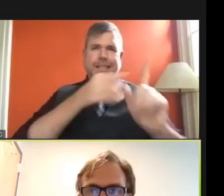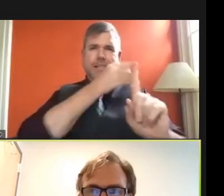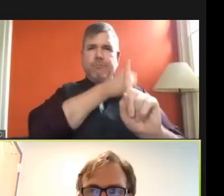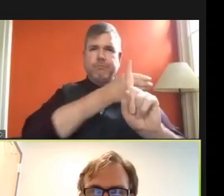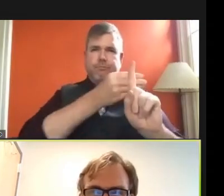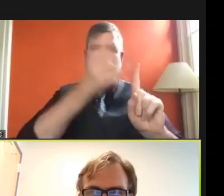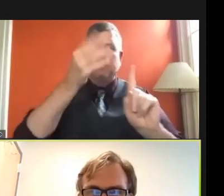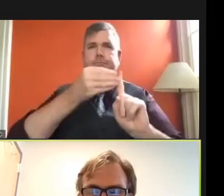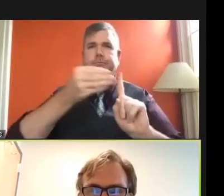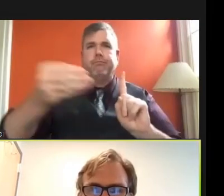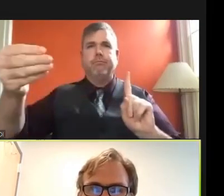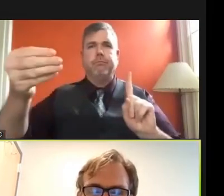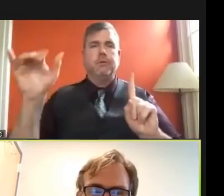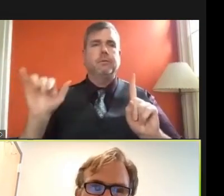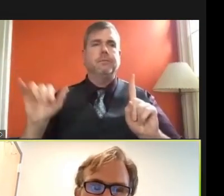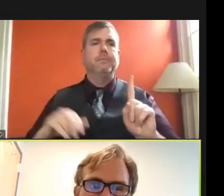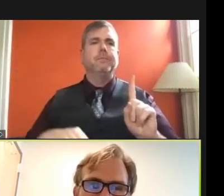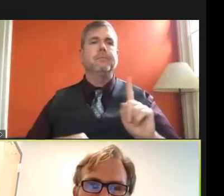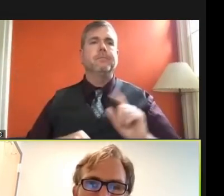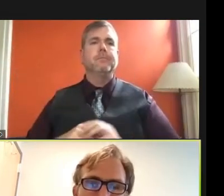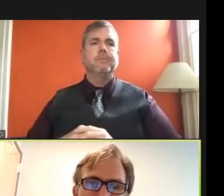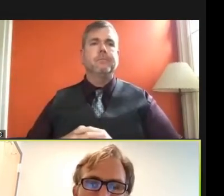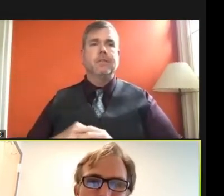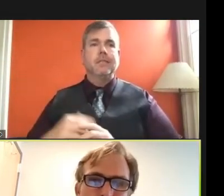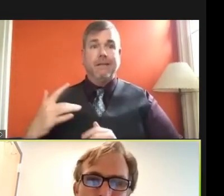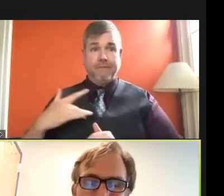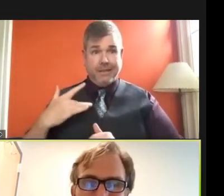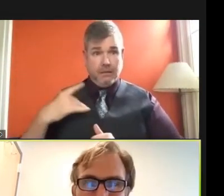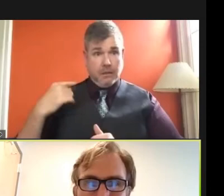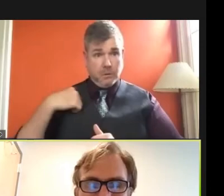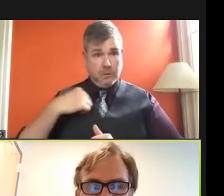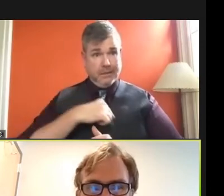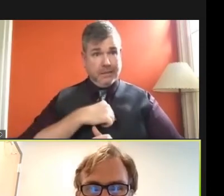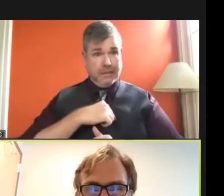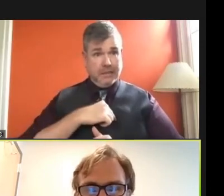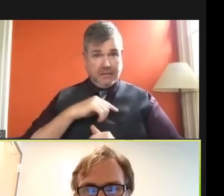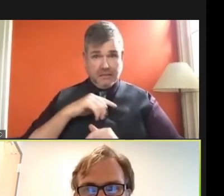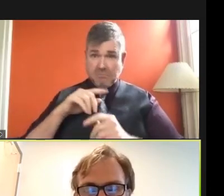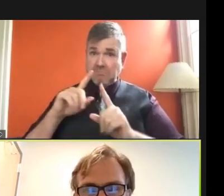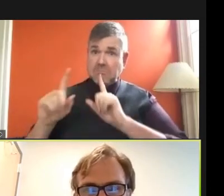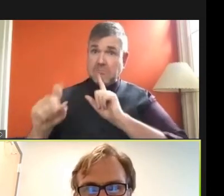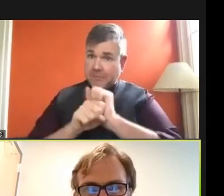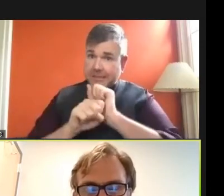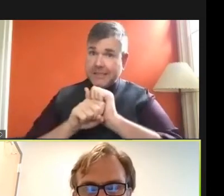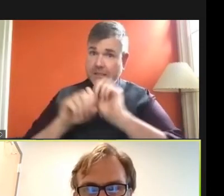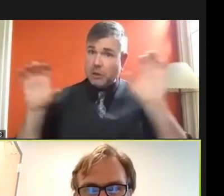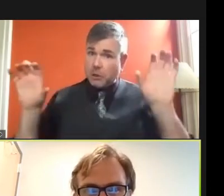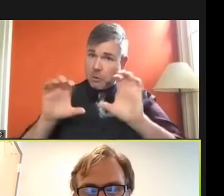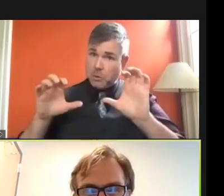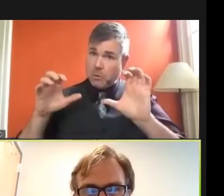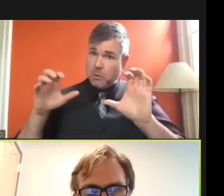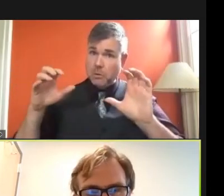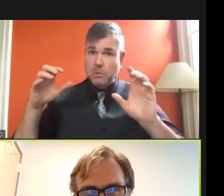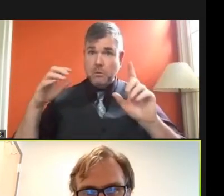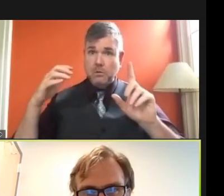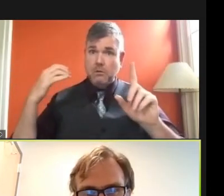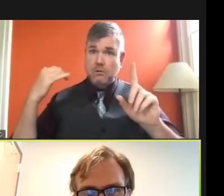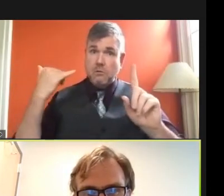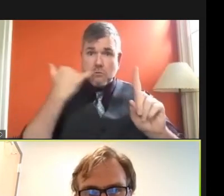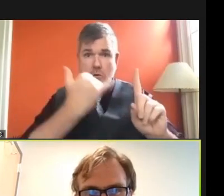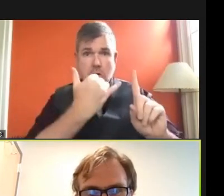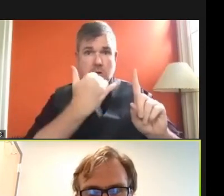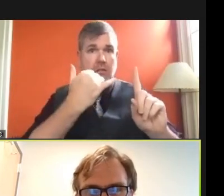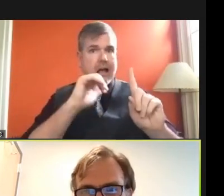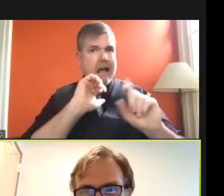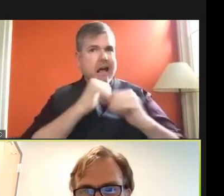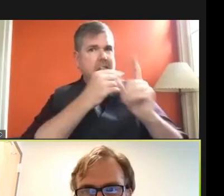Yes. Yes. I mean, it's a challenge like everything else. As more cases come in, fortunately, we have a team